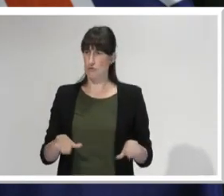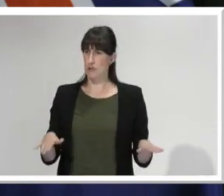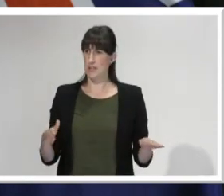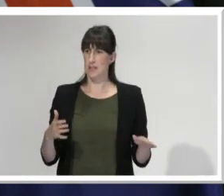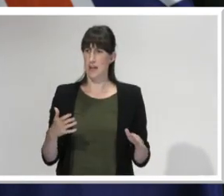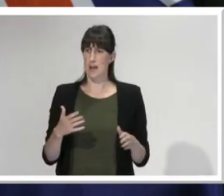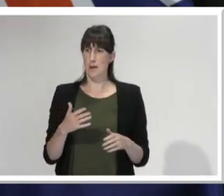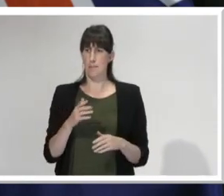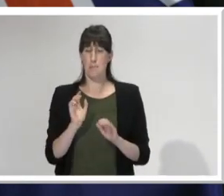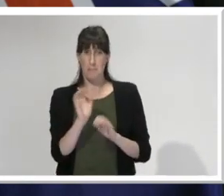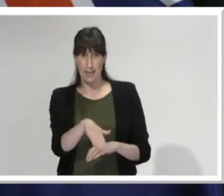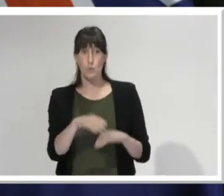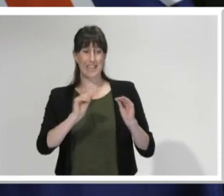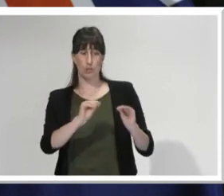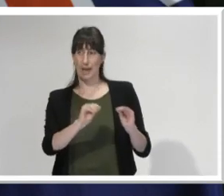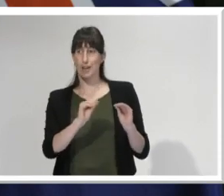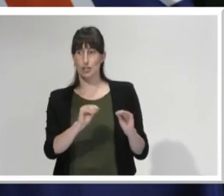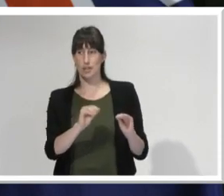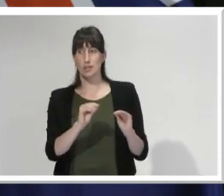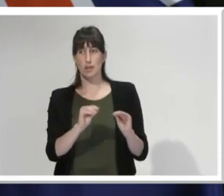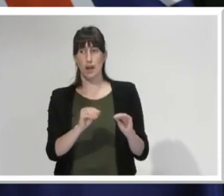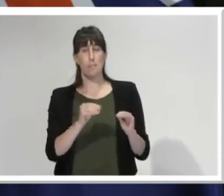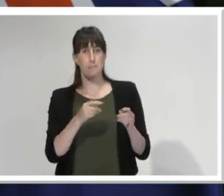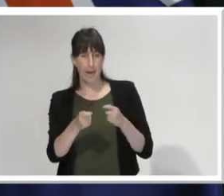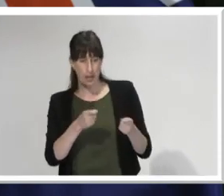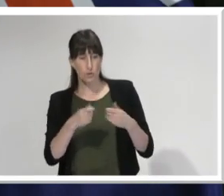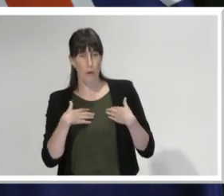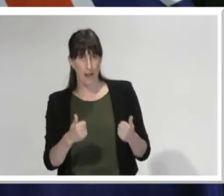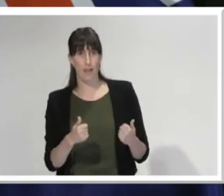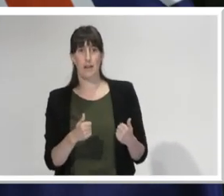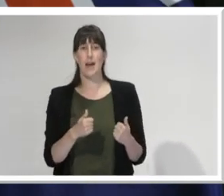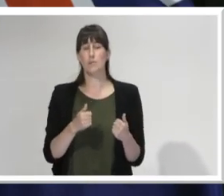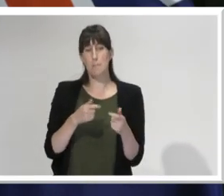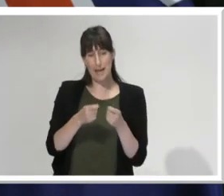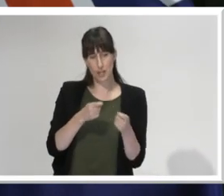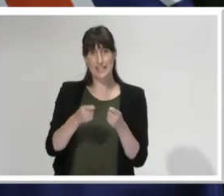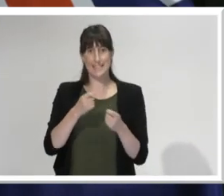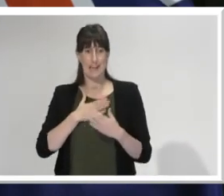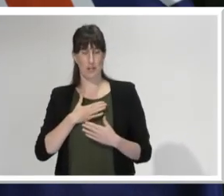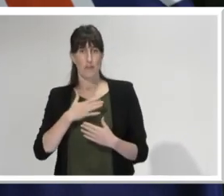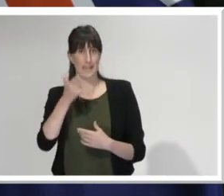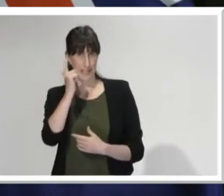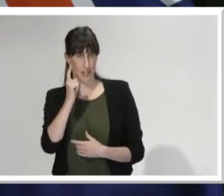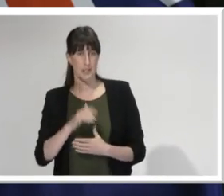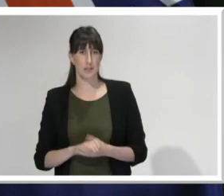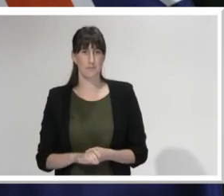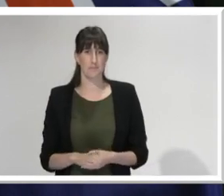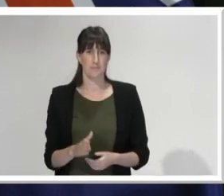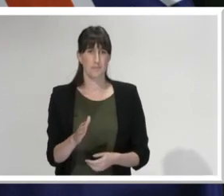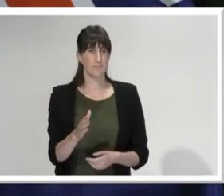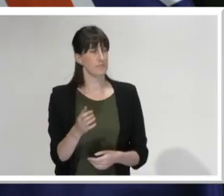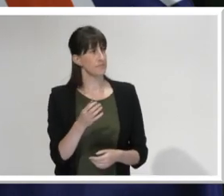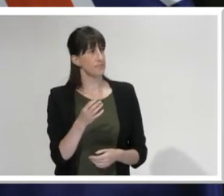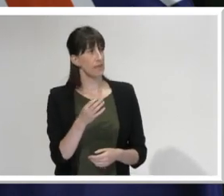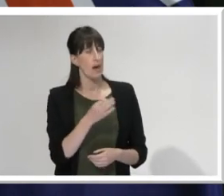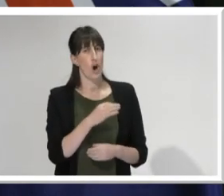can manage their safety and the safety of our teachers. Minister, how confident are you that these alert level 3 measures could be